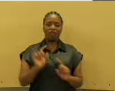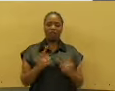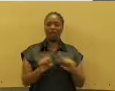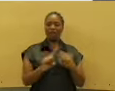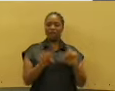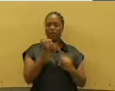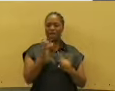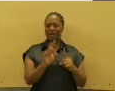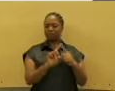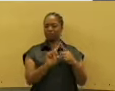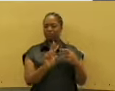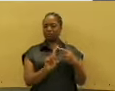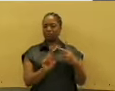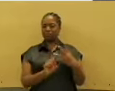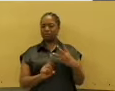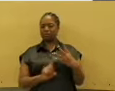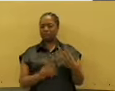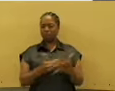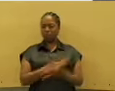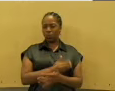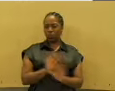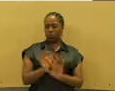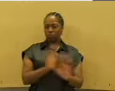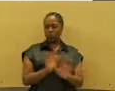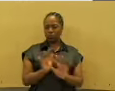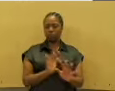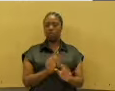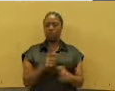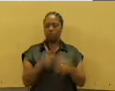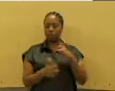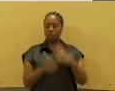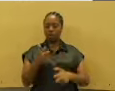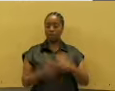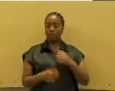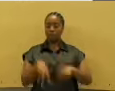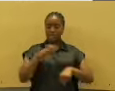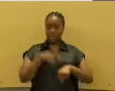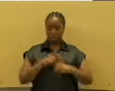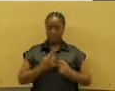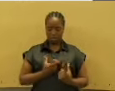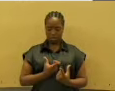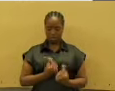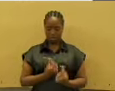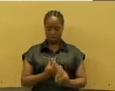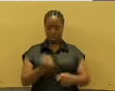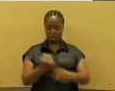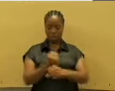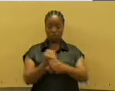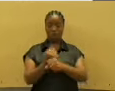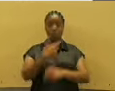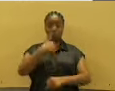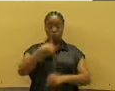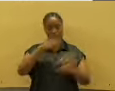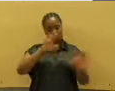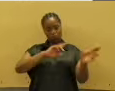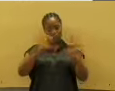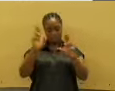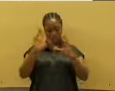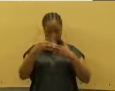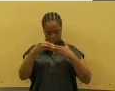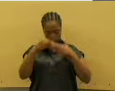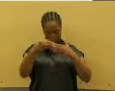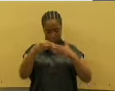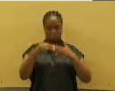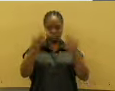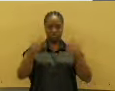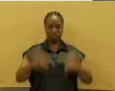concern have been highlighted and they need to be attended to. So that's the action part. And we're very big on taking out justice and making it